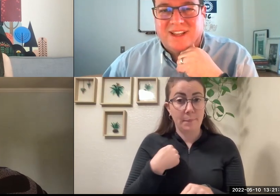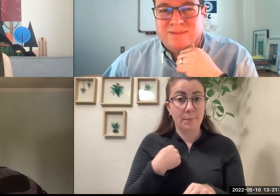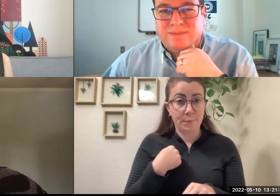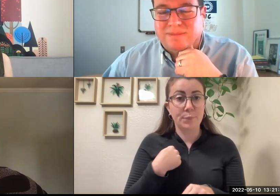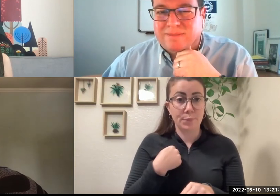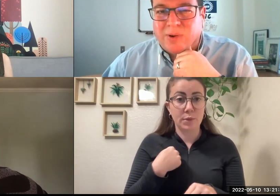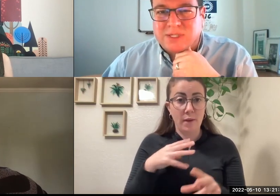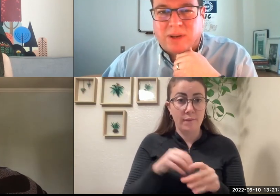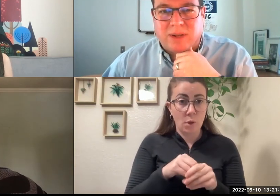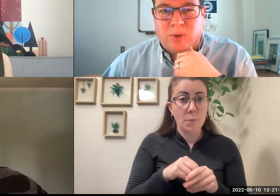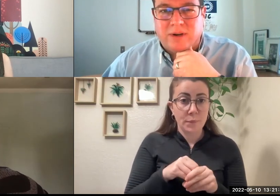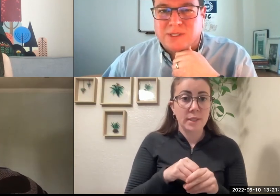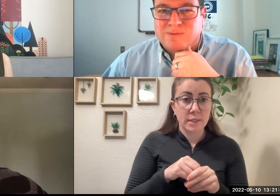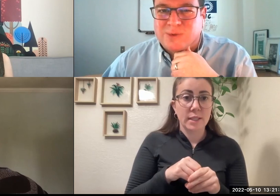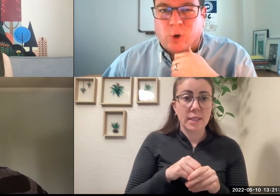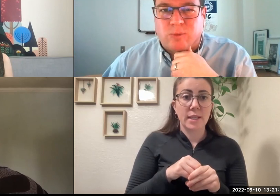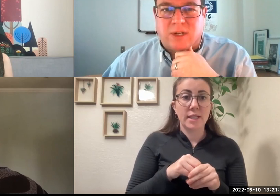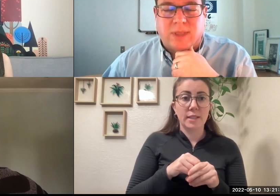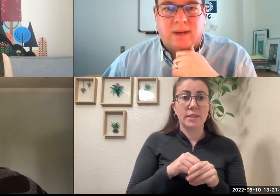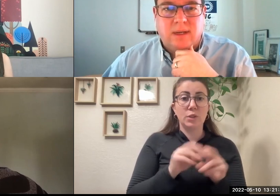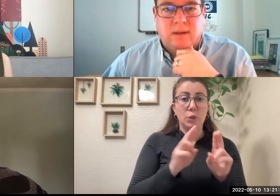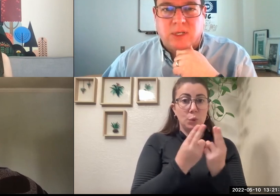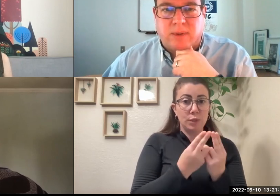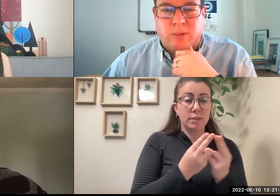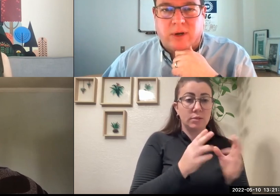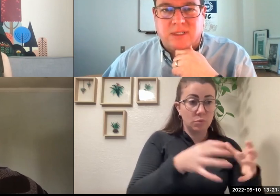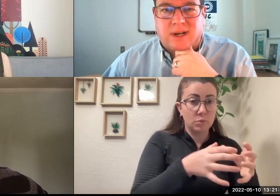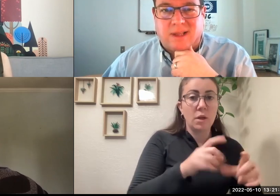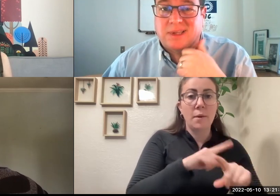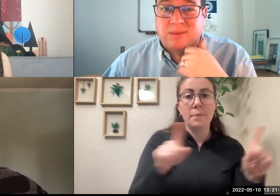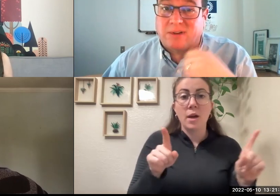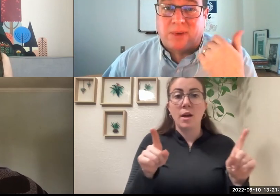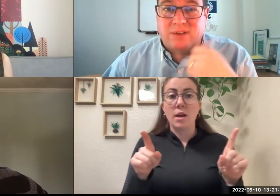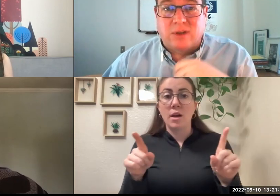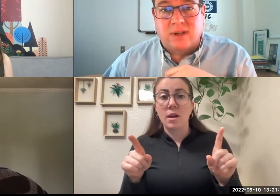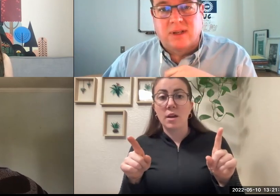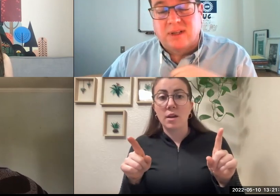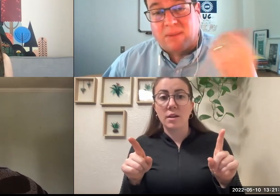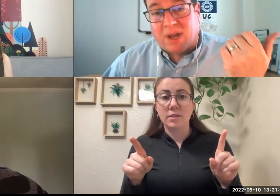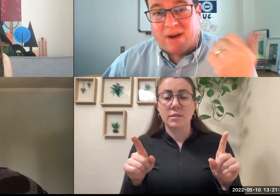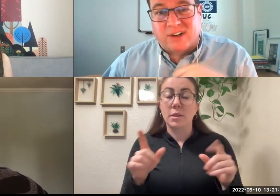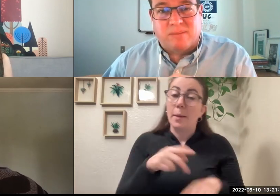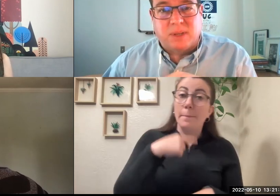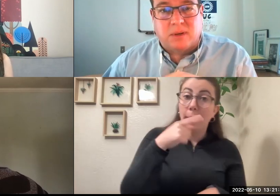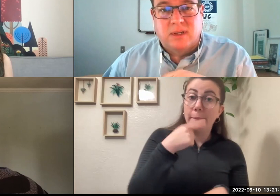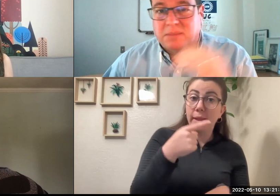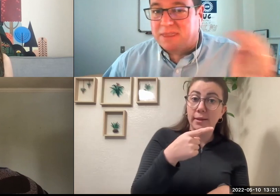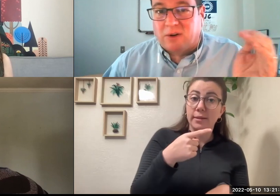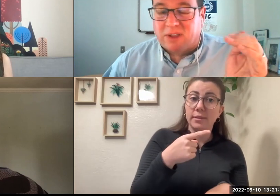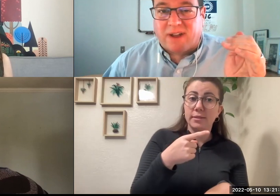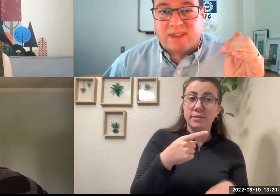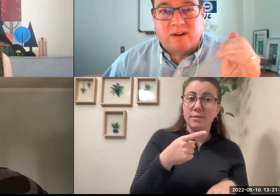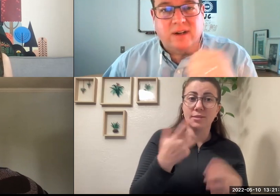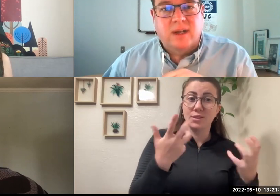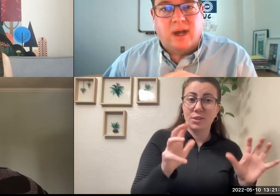sector is most public employers don't really do that. Most public employers are kind of like, we don't really want to have a union. They might go after a couple people, but they